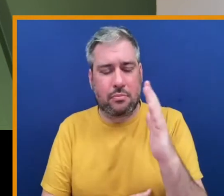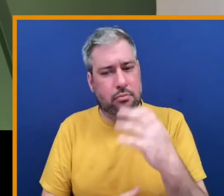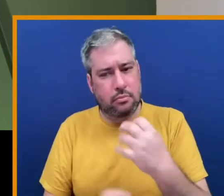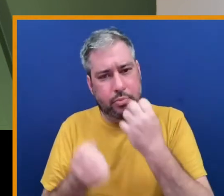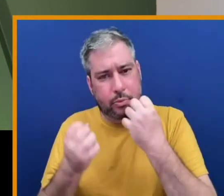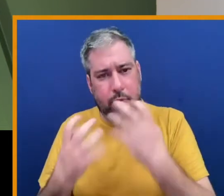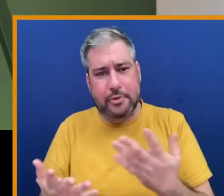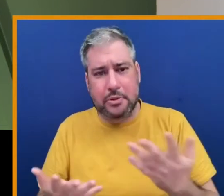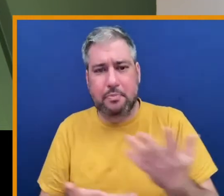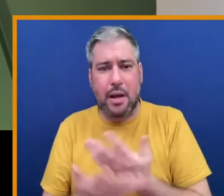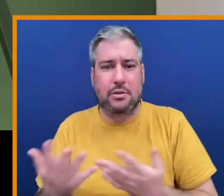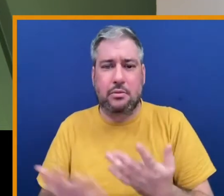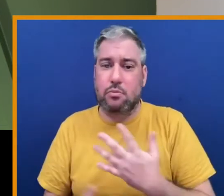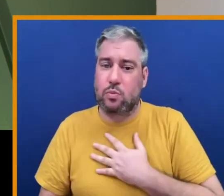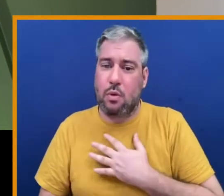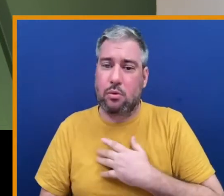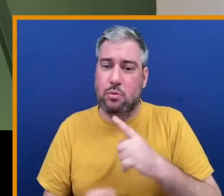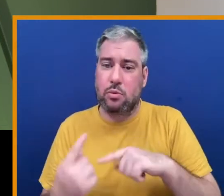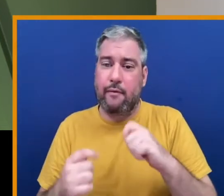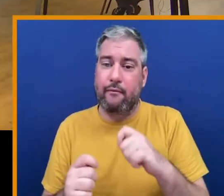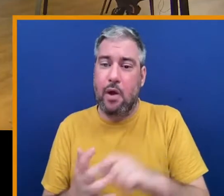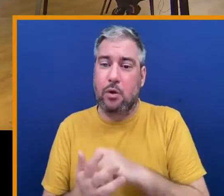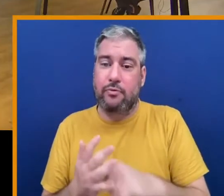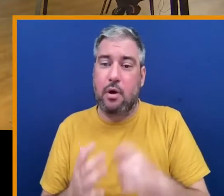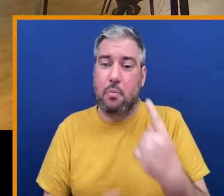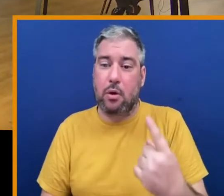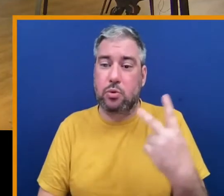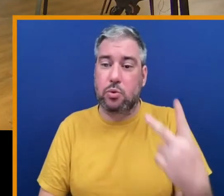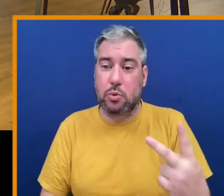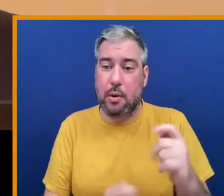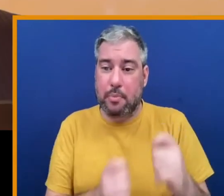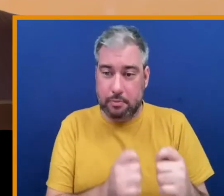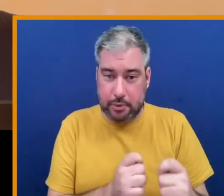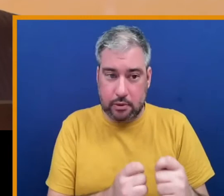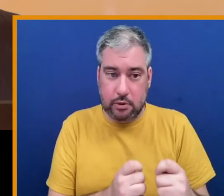against Amendment 3, and then vote for the motion as a whole. Thank you very much.